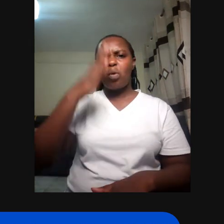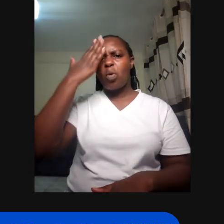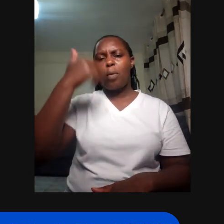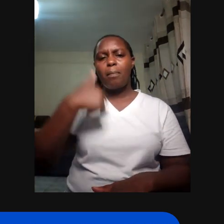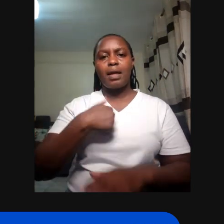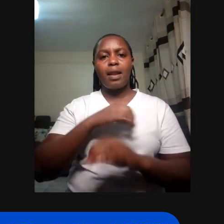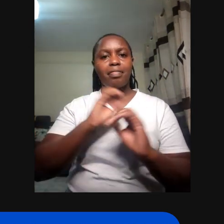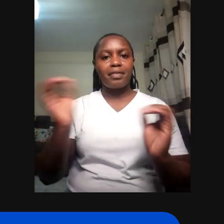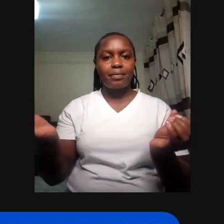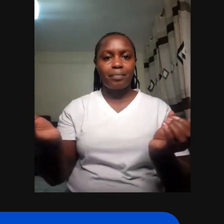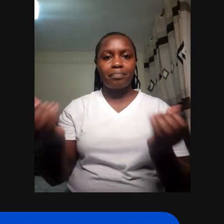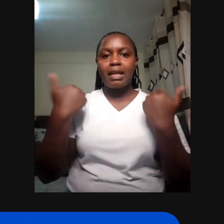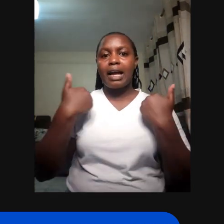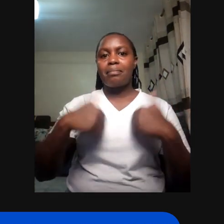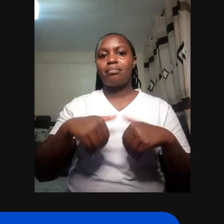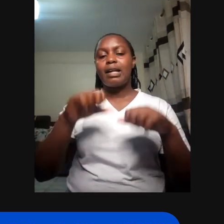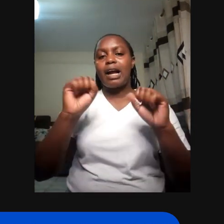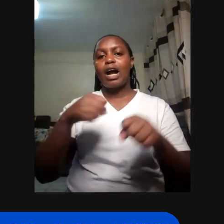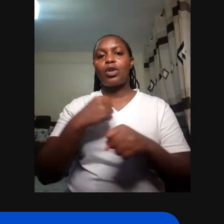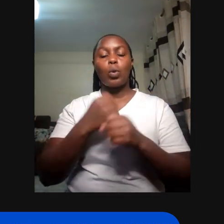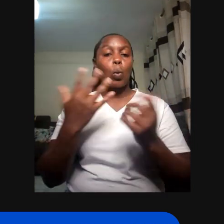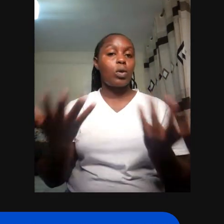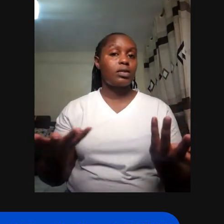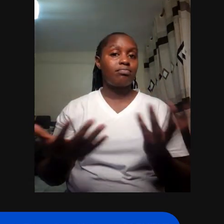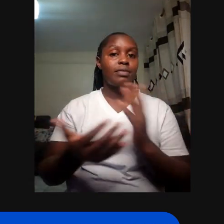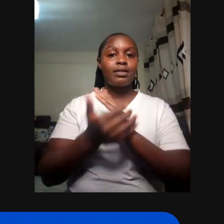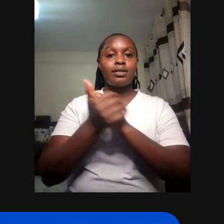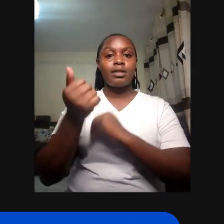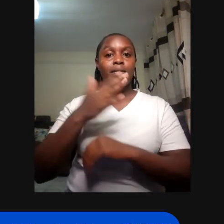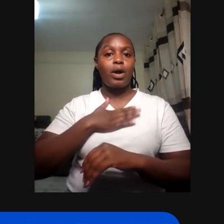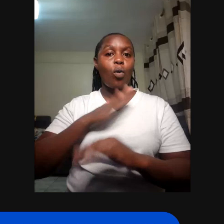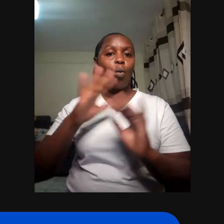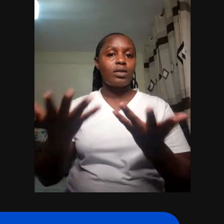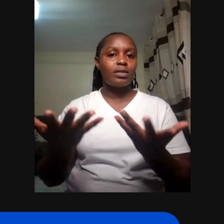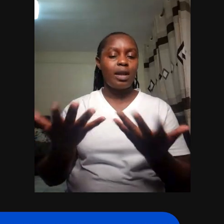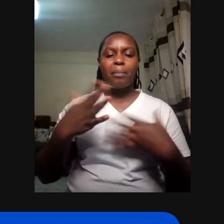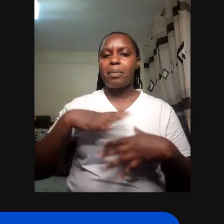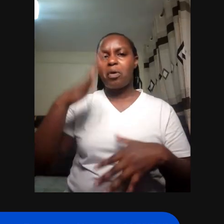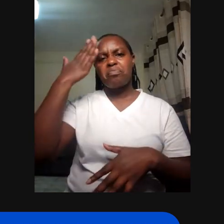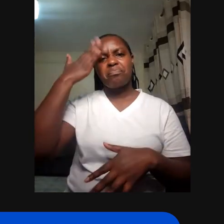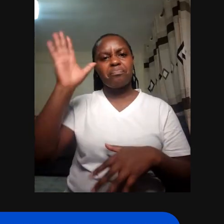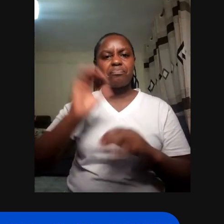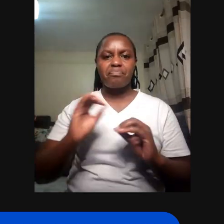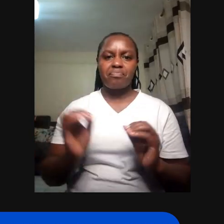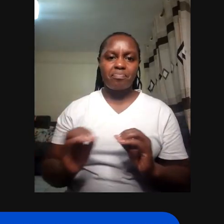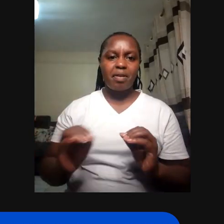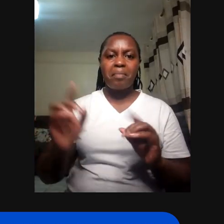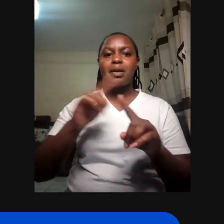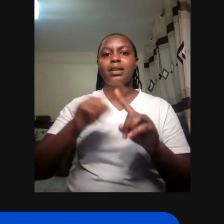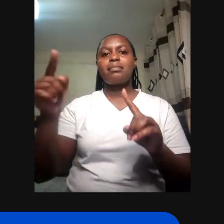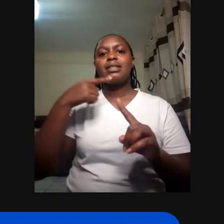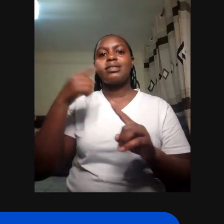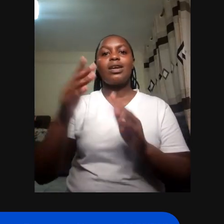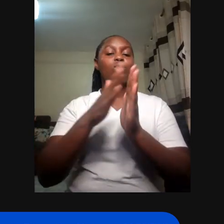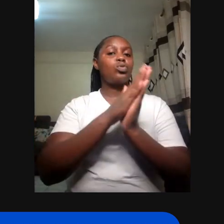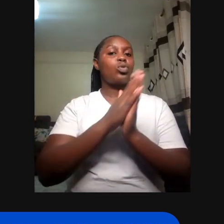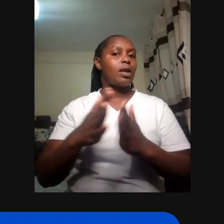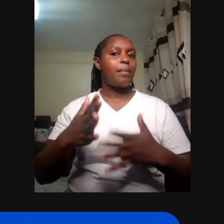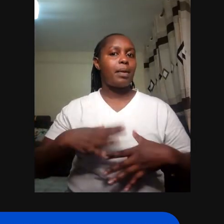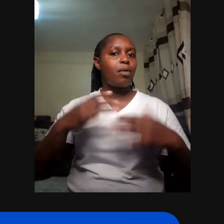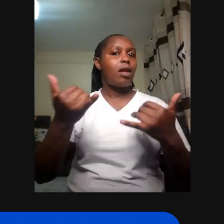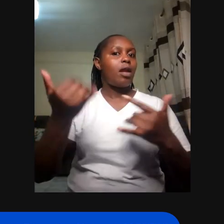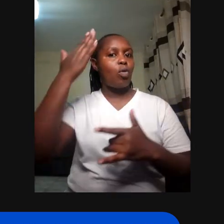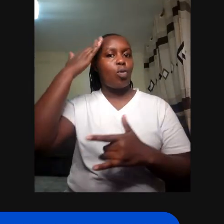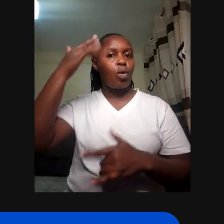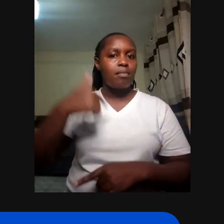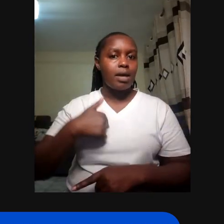can do and the skills I had. It is through telling my story that people got to know of me. People got to